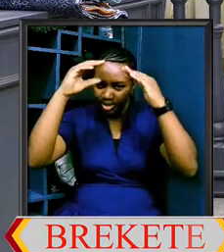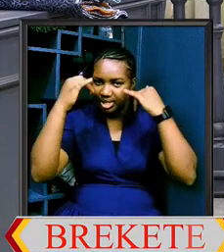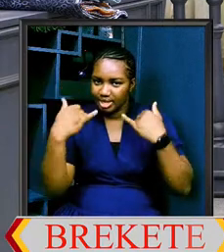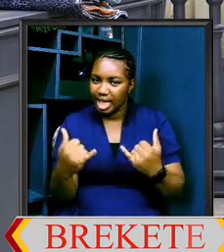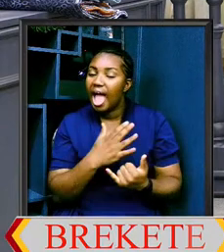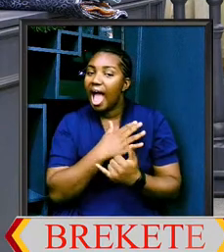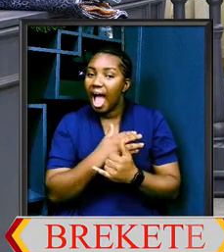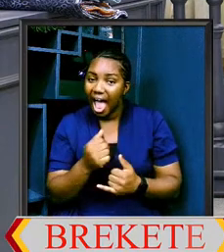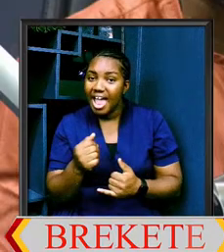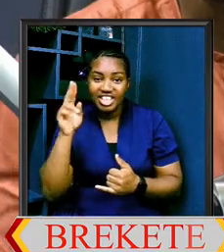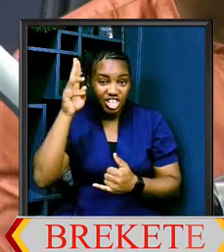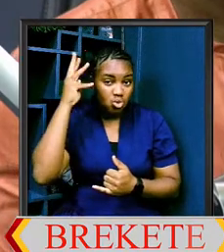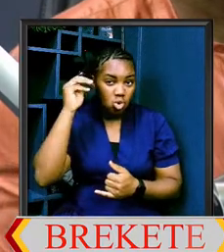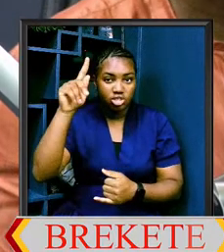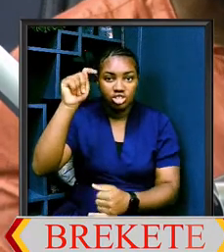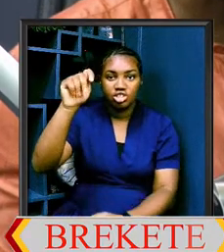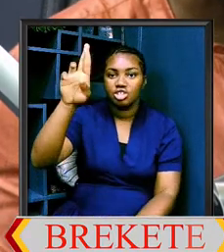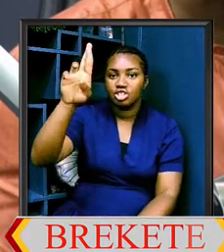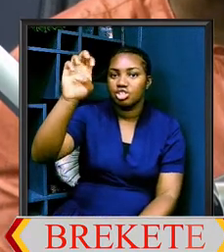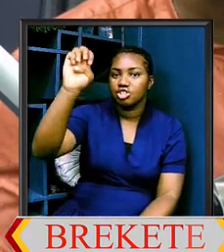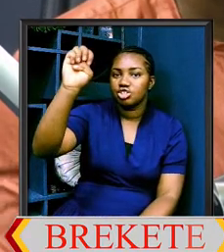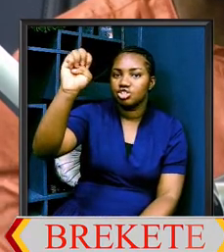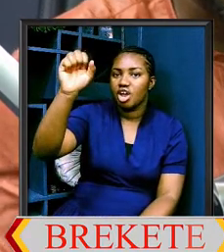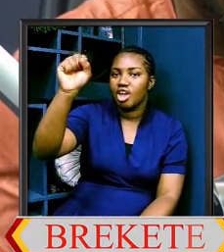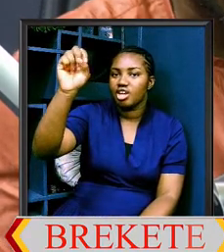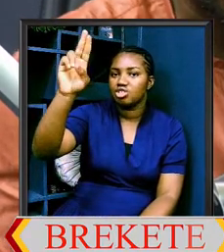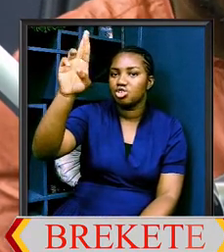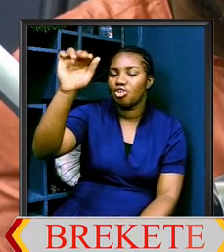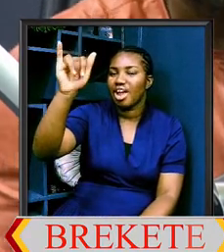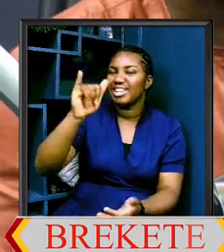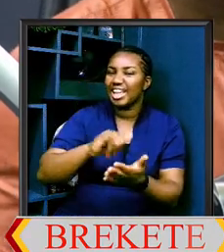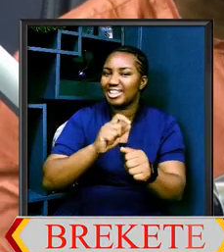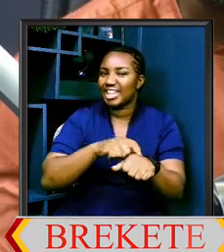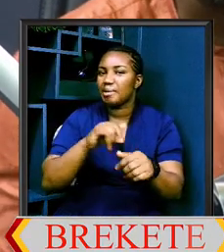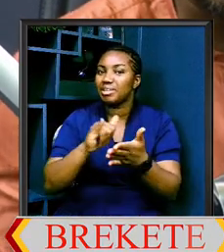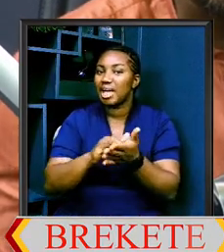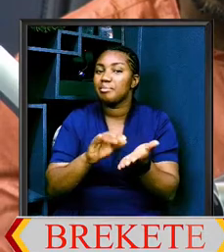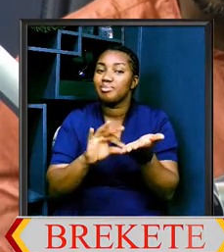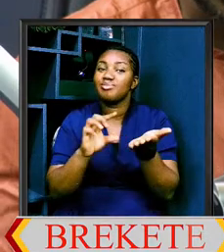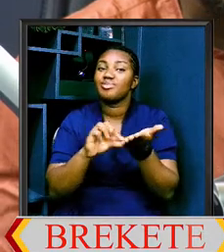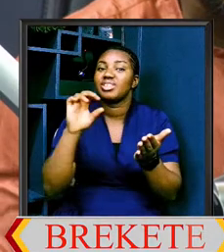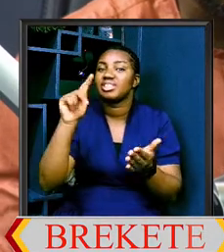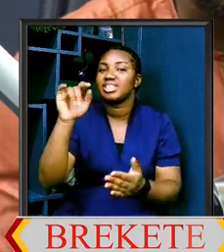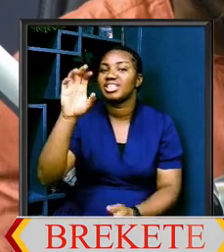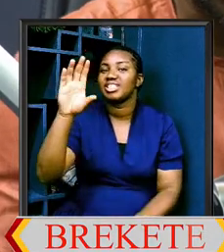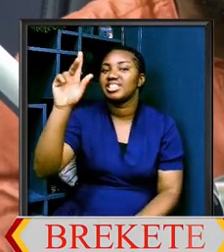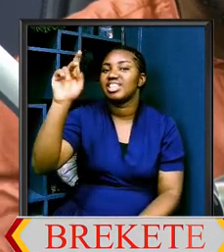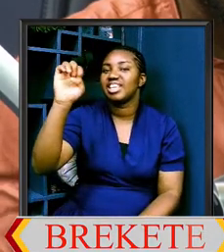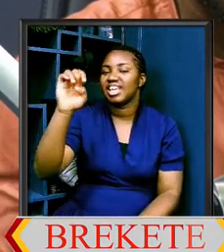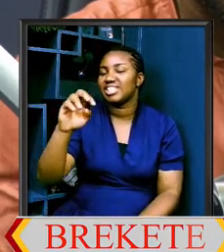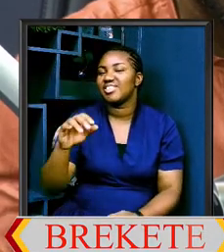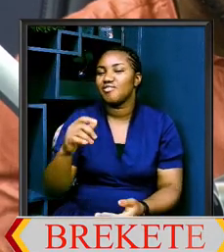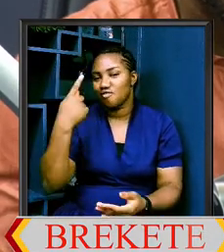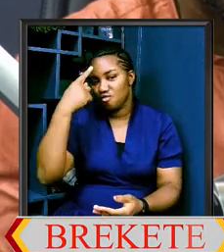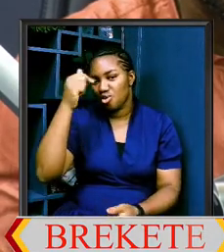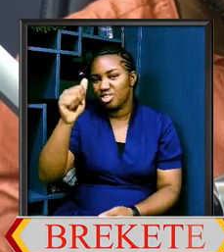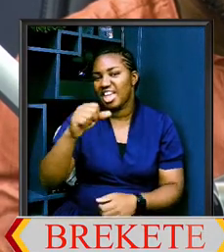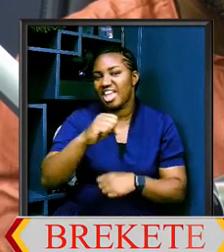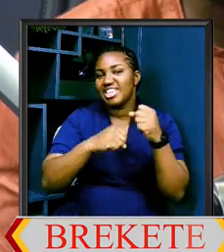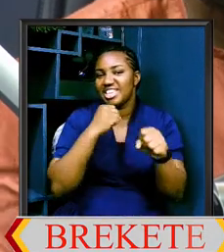be the treasurer at that time. Yes, sir. We print ticket for 10 years. Yes, sir. Where he claims in Canada, in they go print them. Yes,